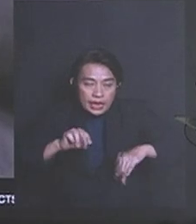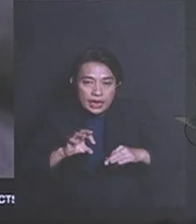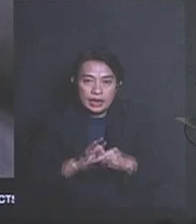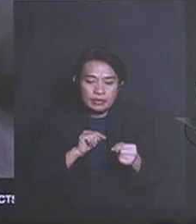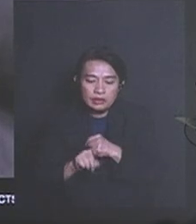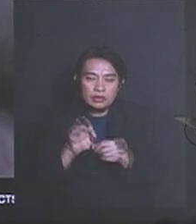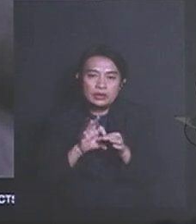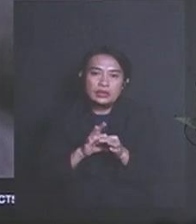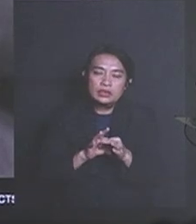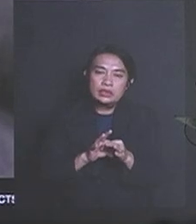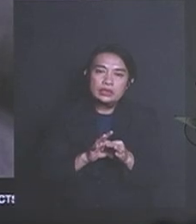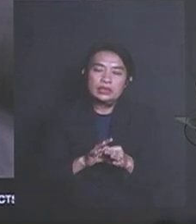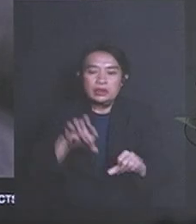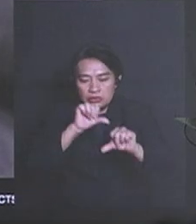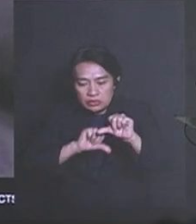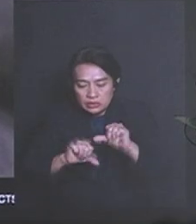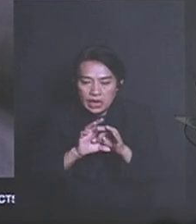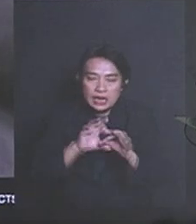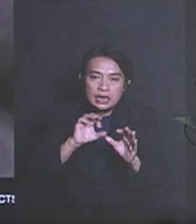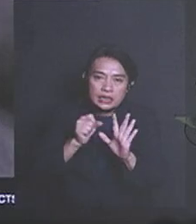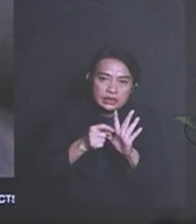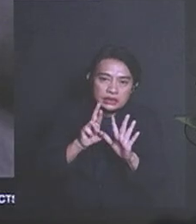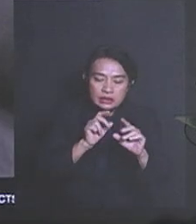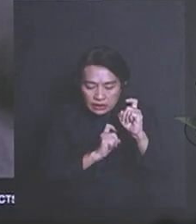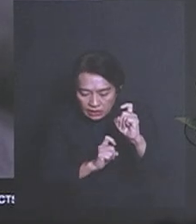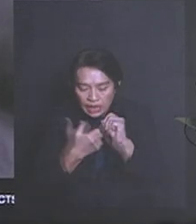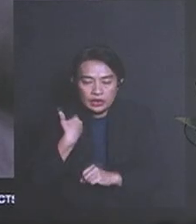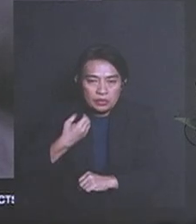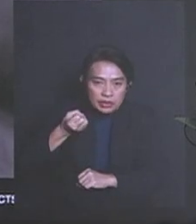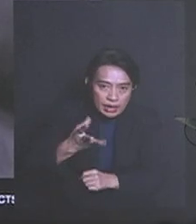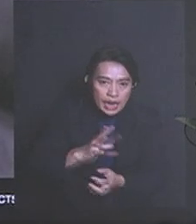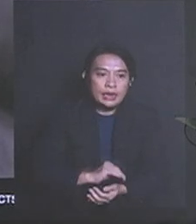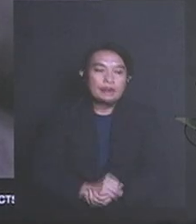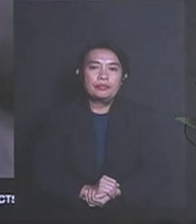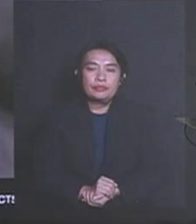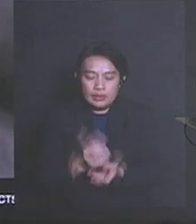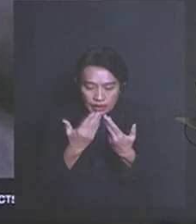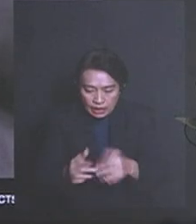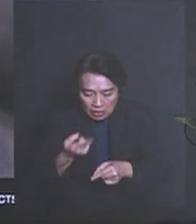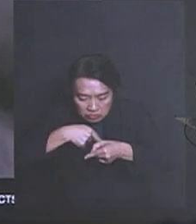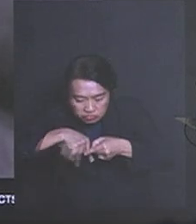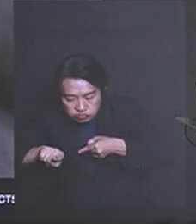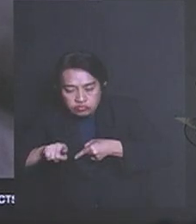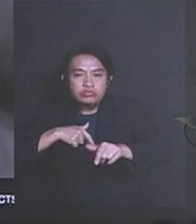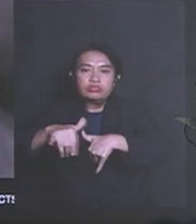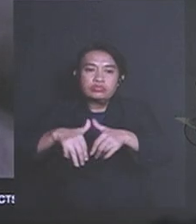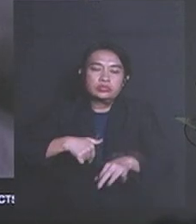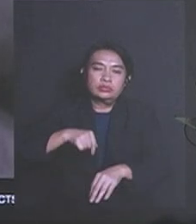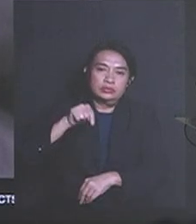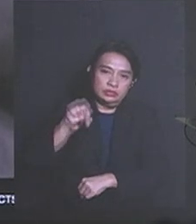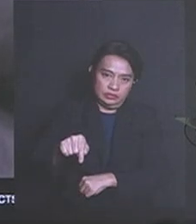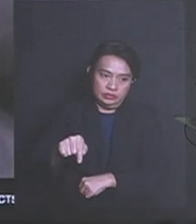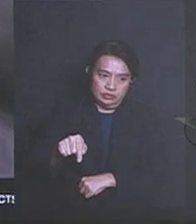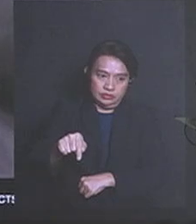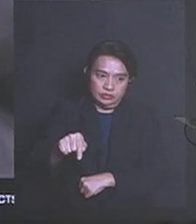The site is located deep inside Klong Toi community with very narrow walkway. The construction machinery cannot access to the site